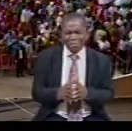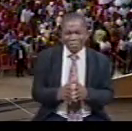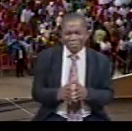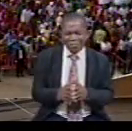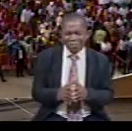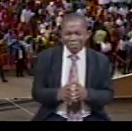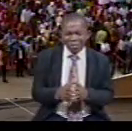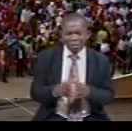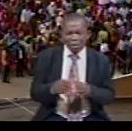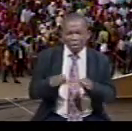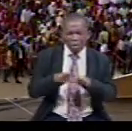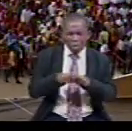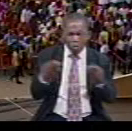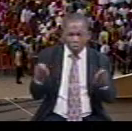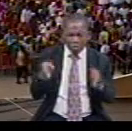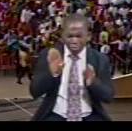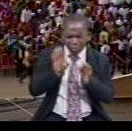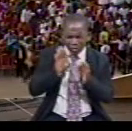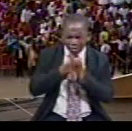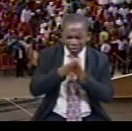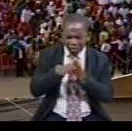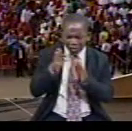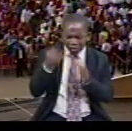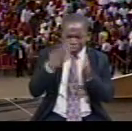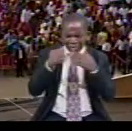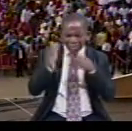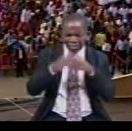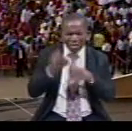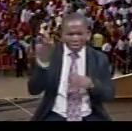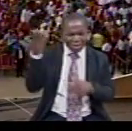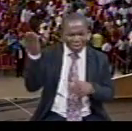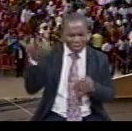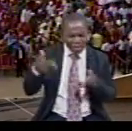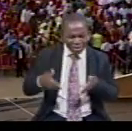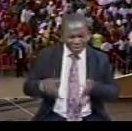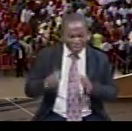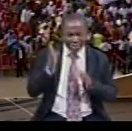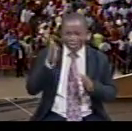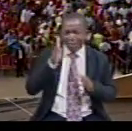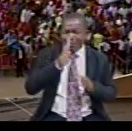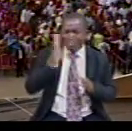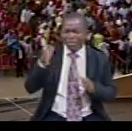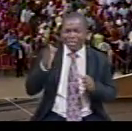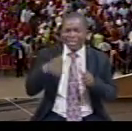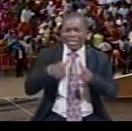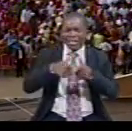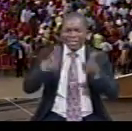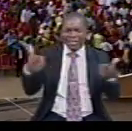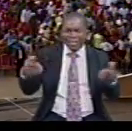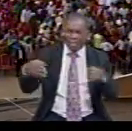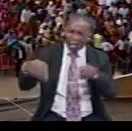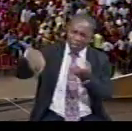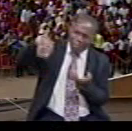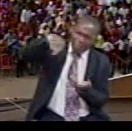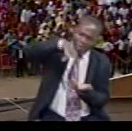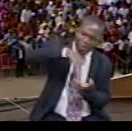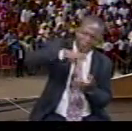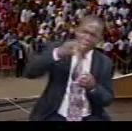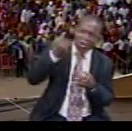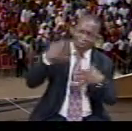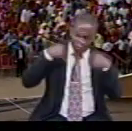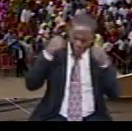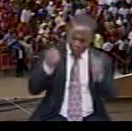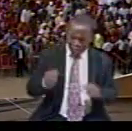Open the windows of heaven and let there be a mighty downpour of your power on your people here at the Alpha